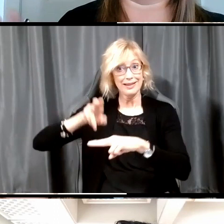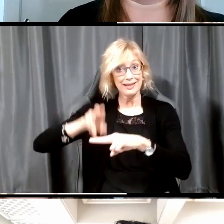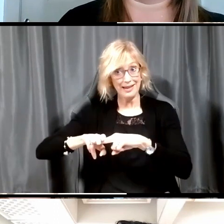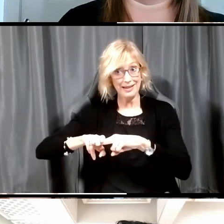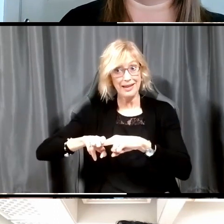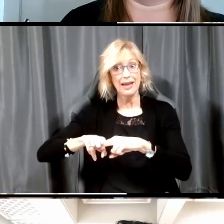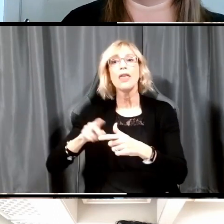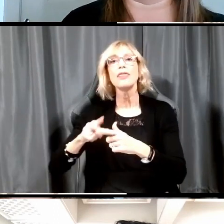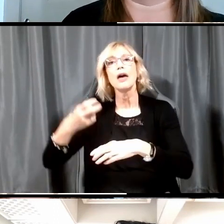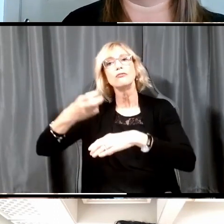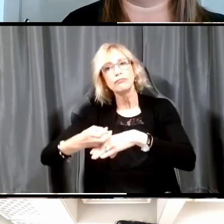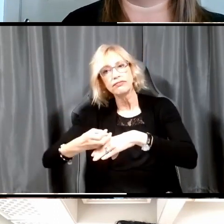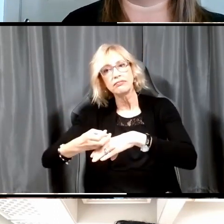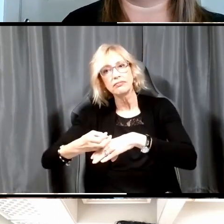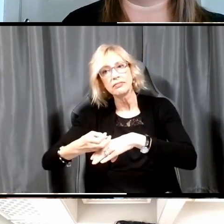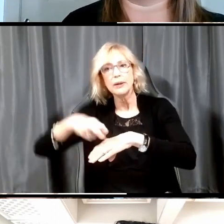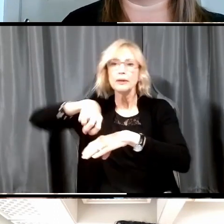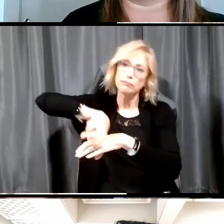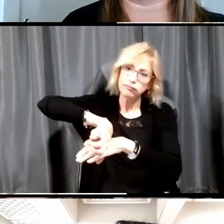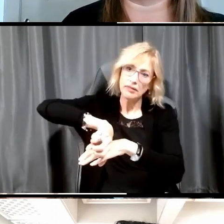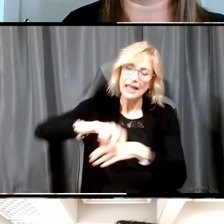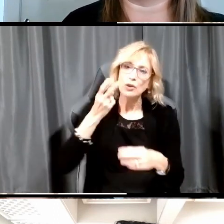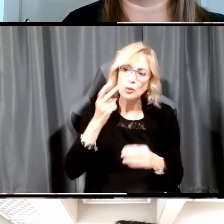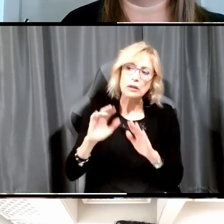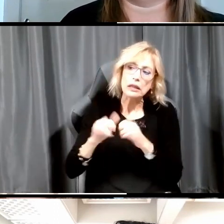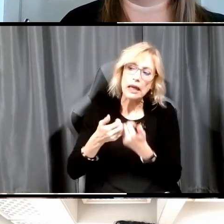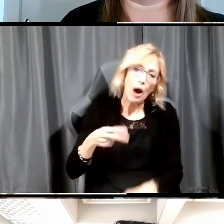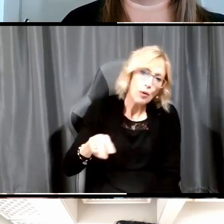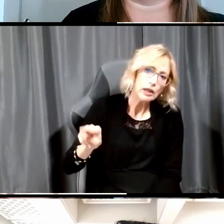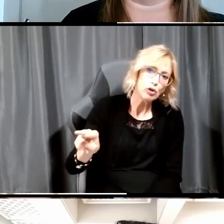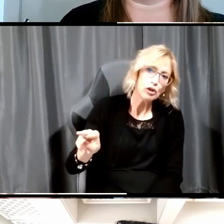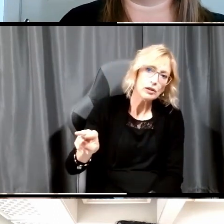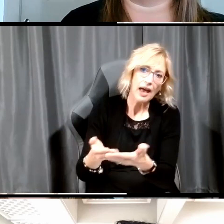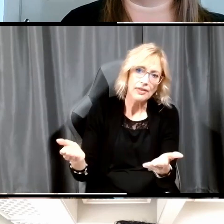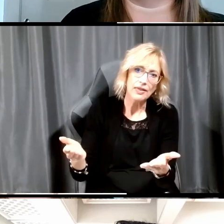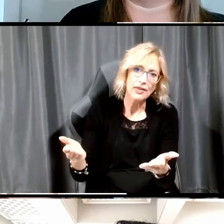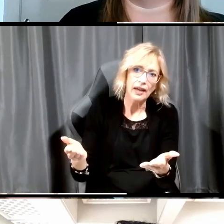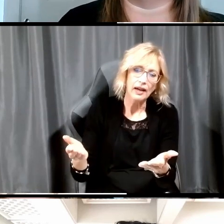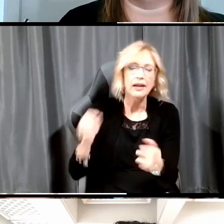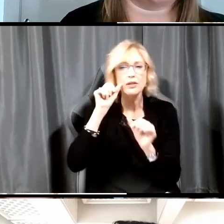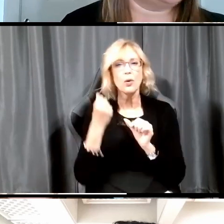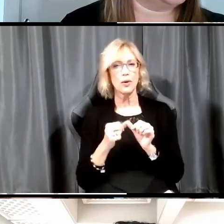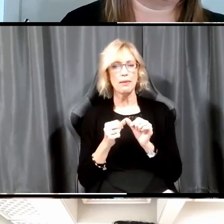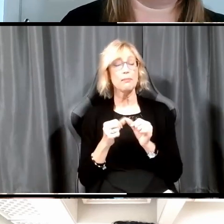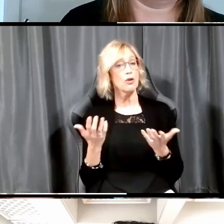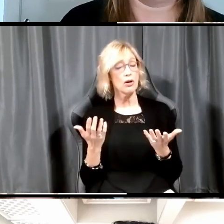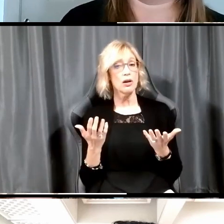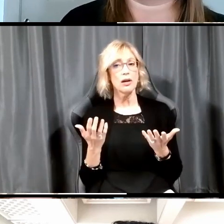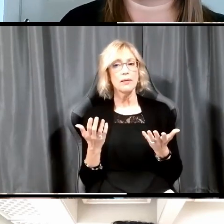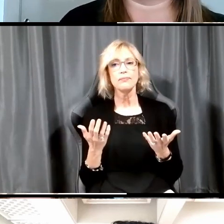to view what it is the object is you're presenting. And so keep those things in mind. You know, a lot of